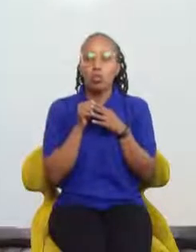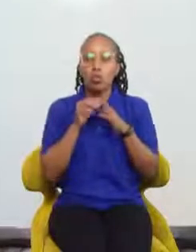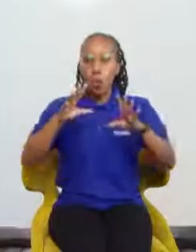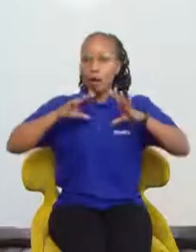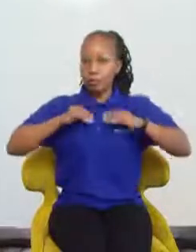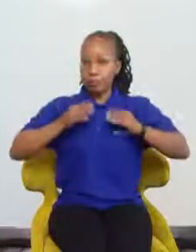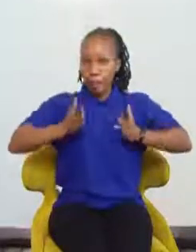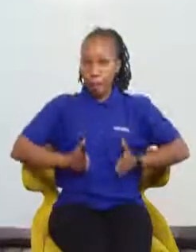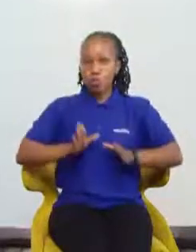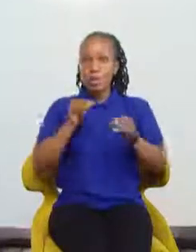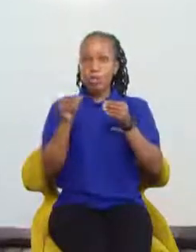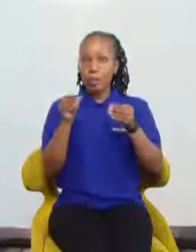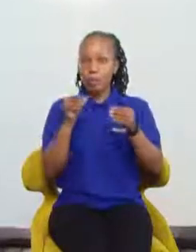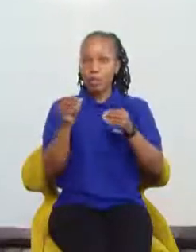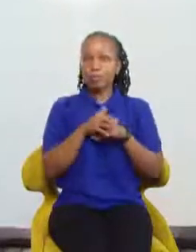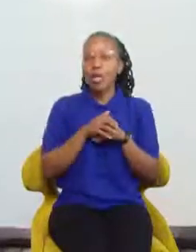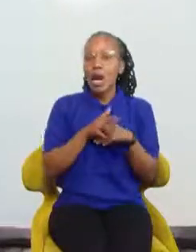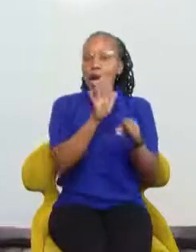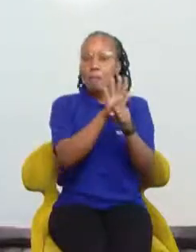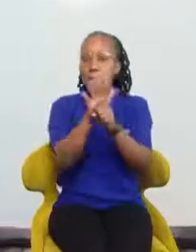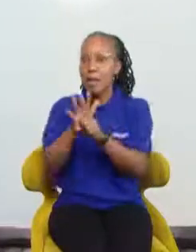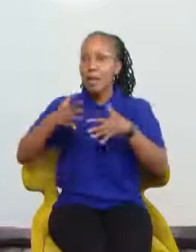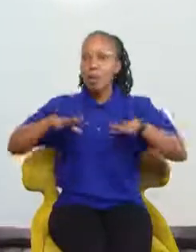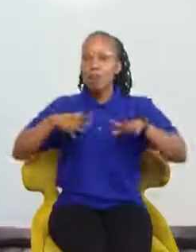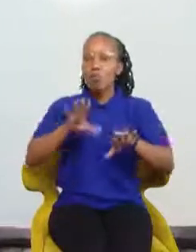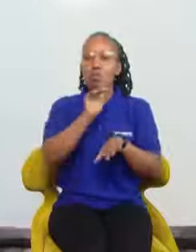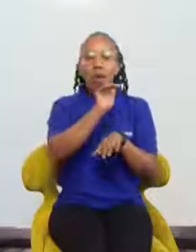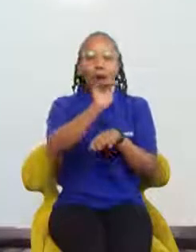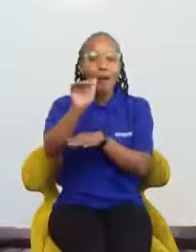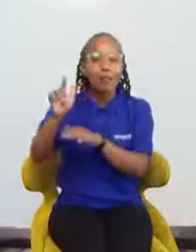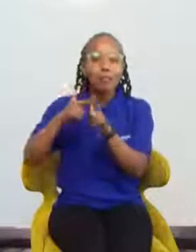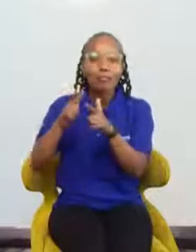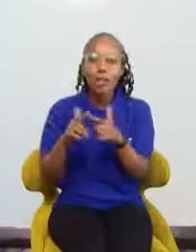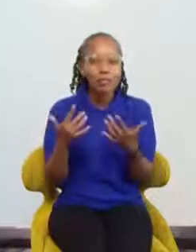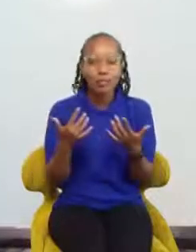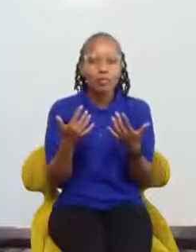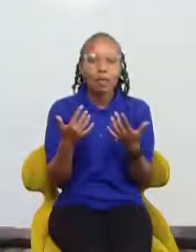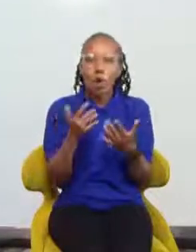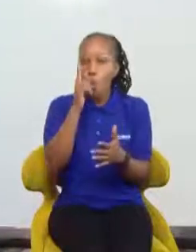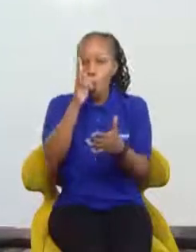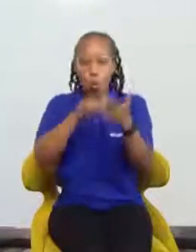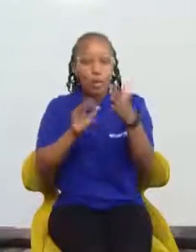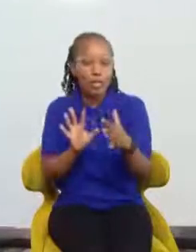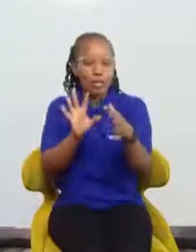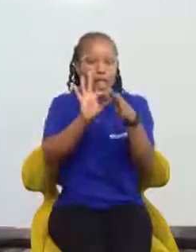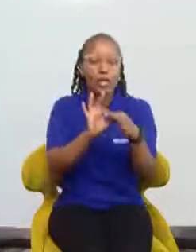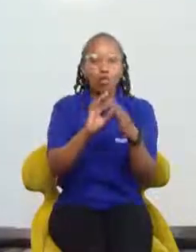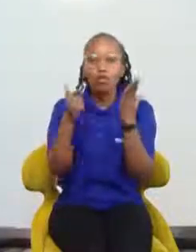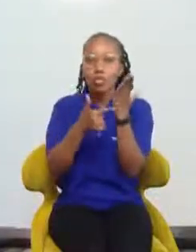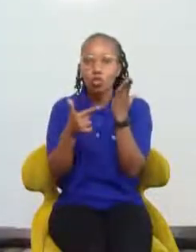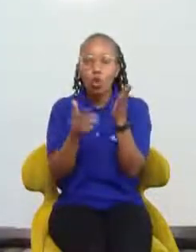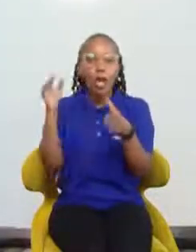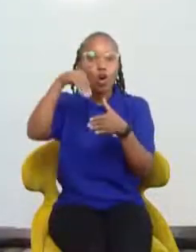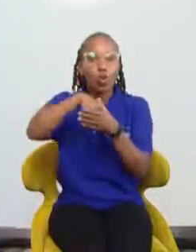disabilities. And then many people would ask then, what would be the linkage of digital